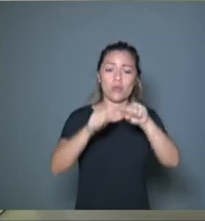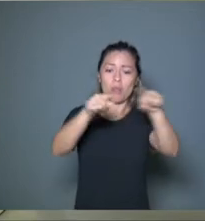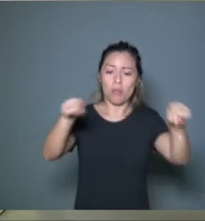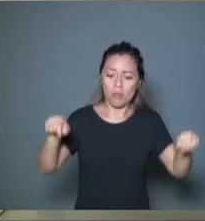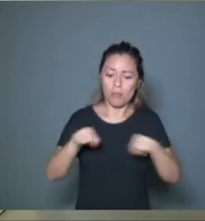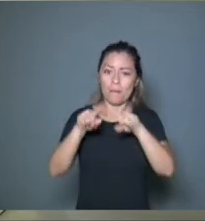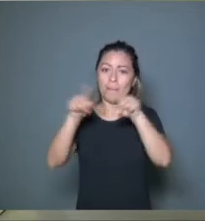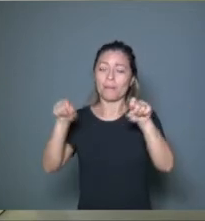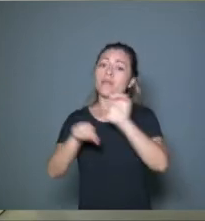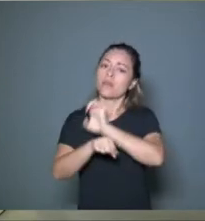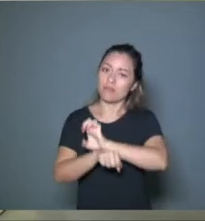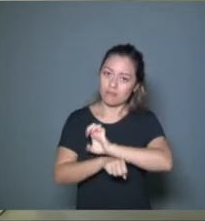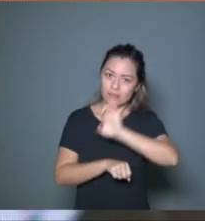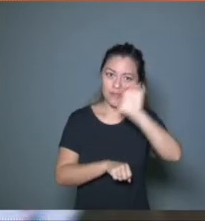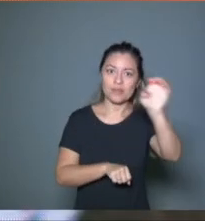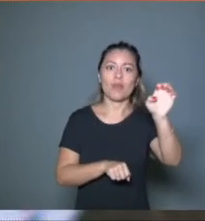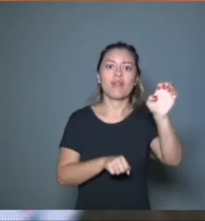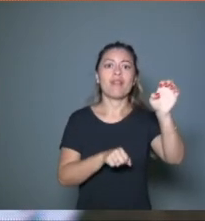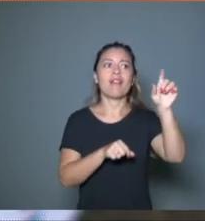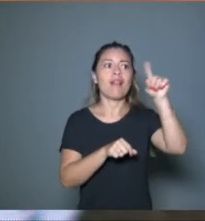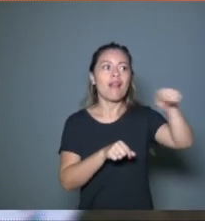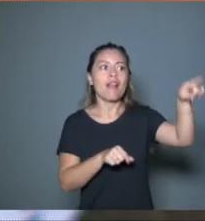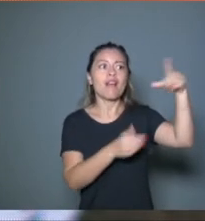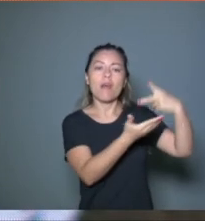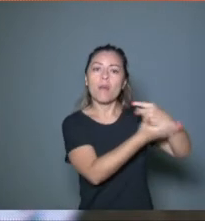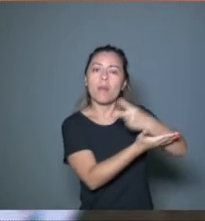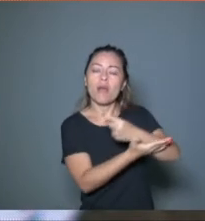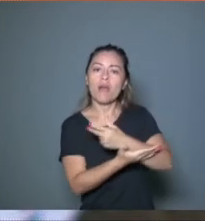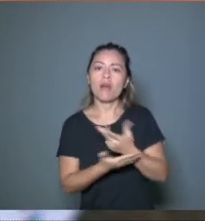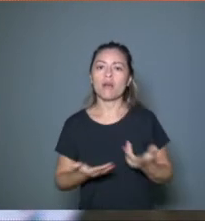potassium per hectare